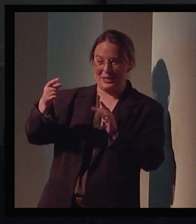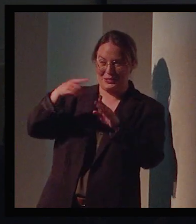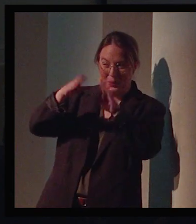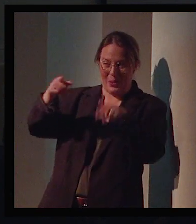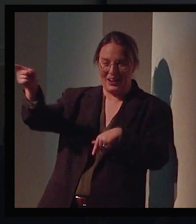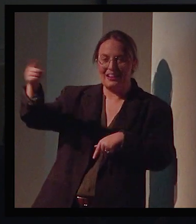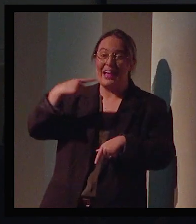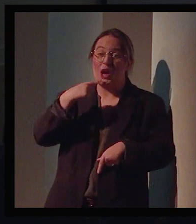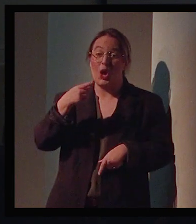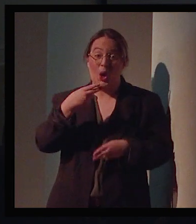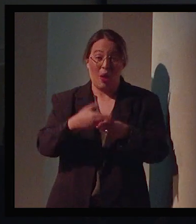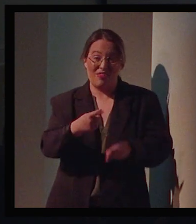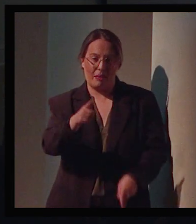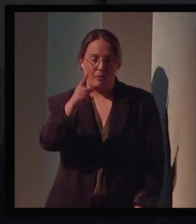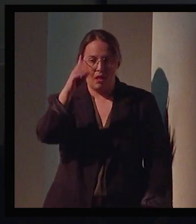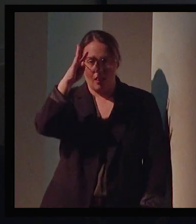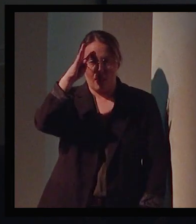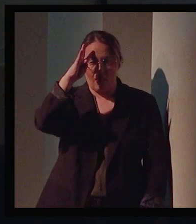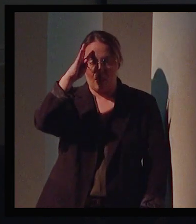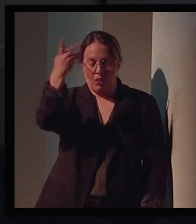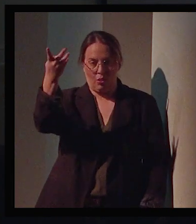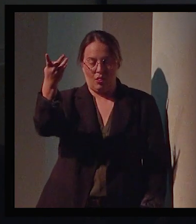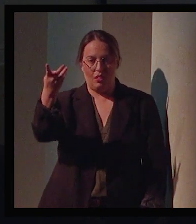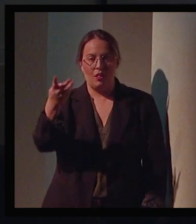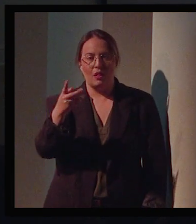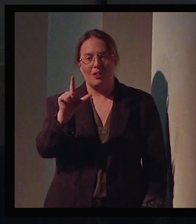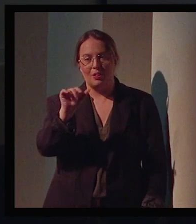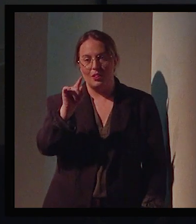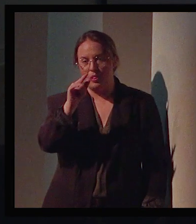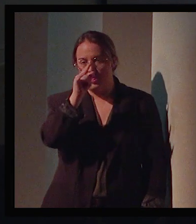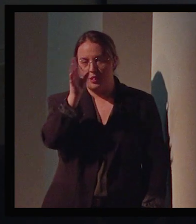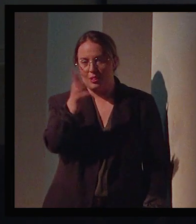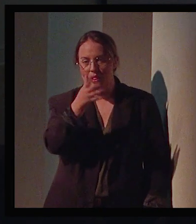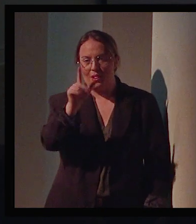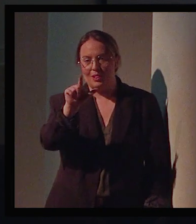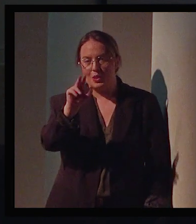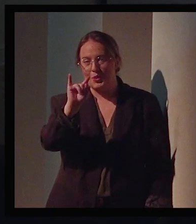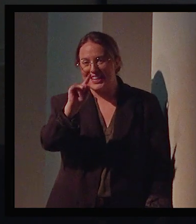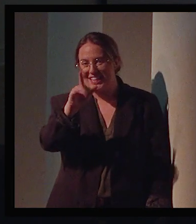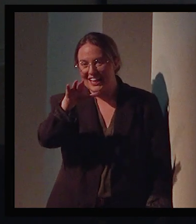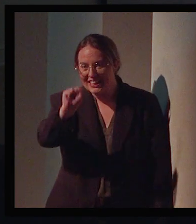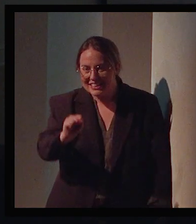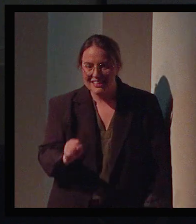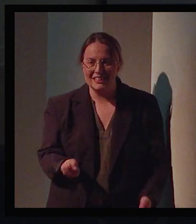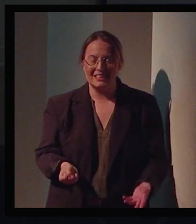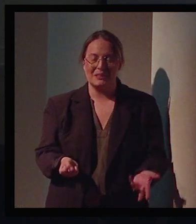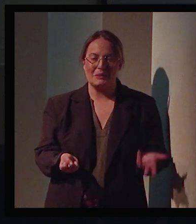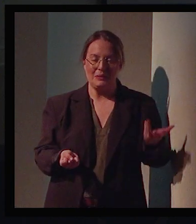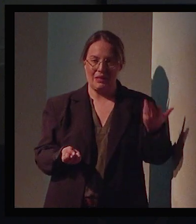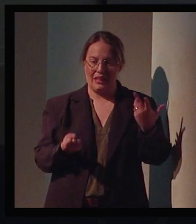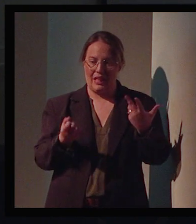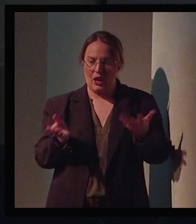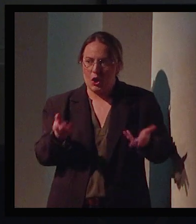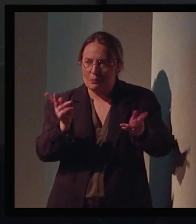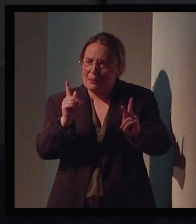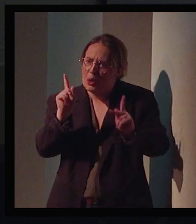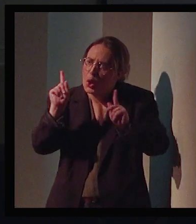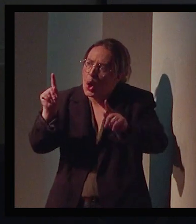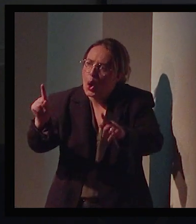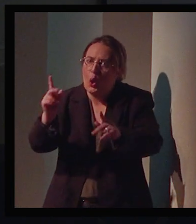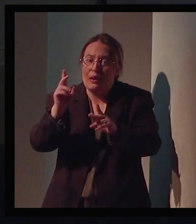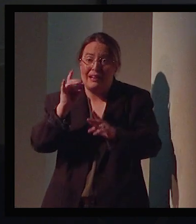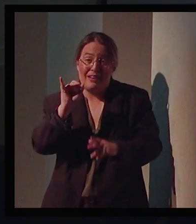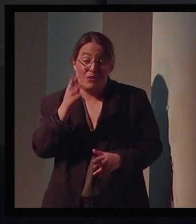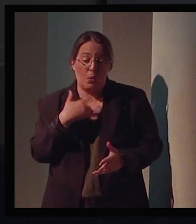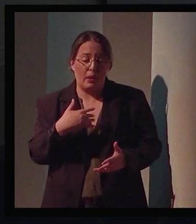called them lunatics. And the public was encouraged to go to these exhibitions, and the press would say things like, "If you would like to